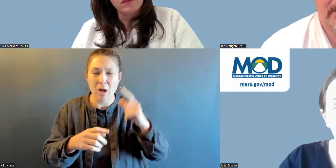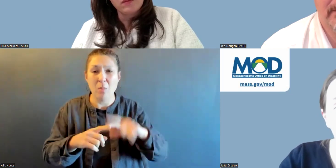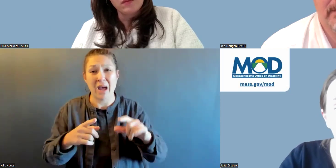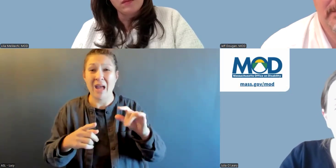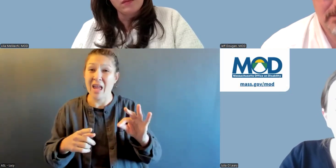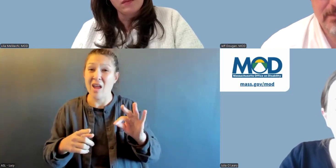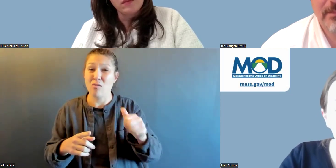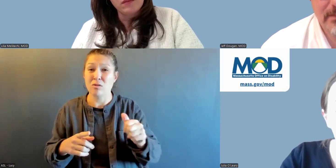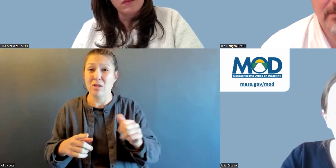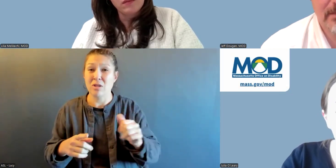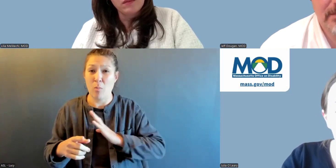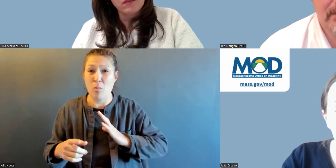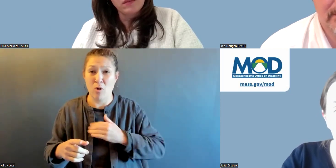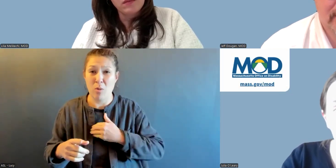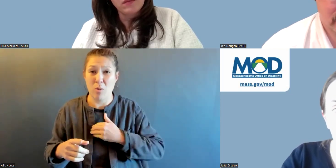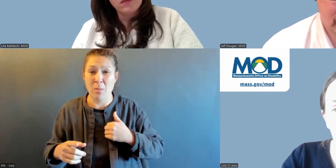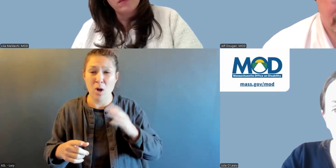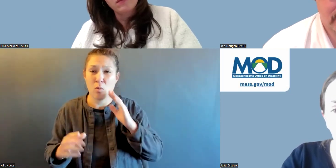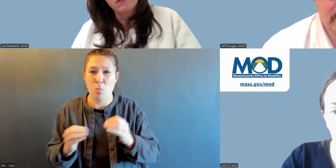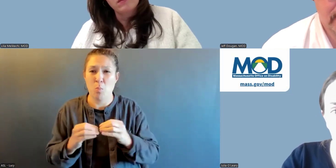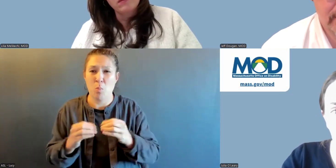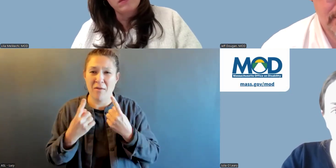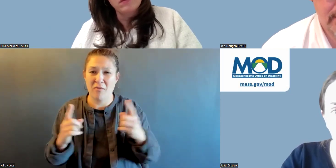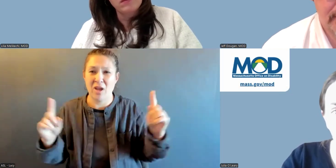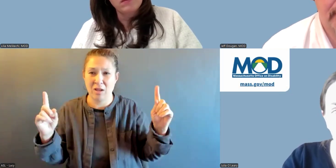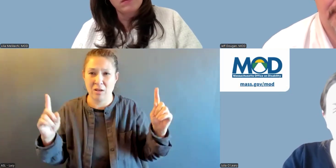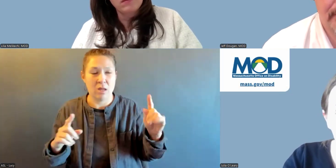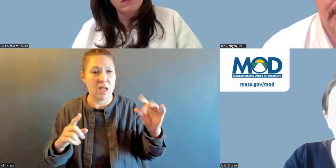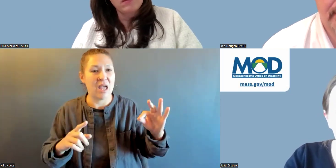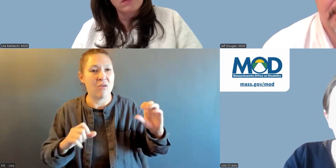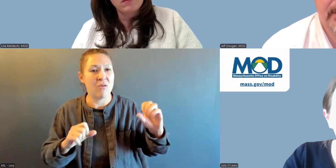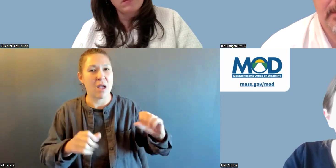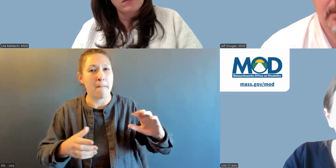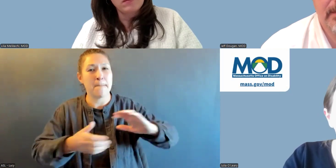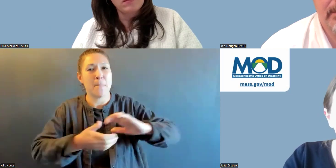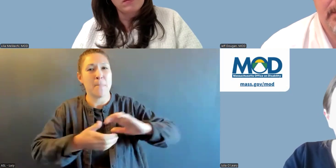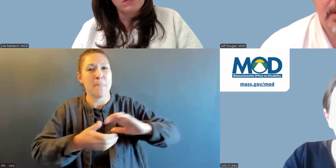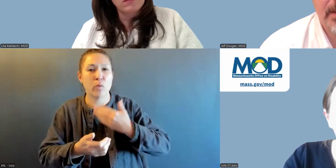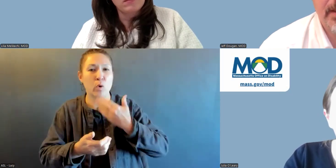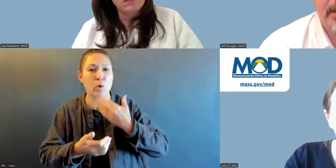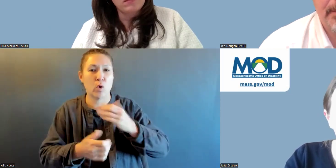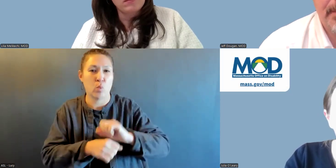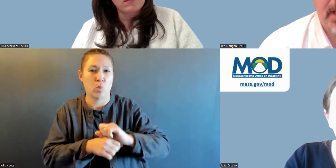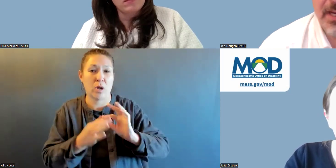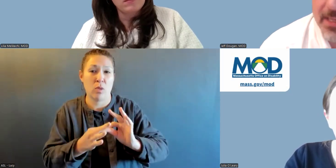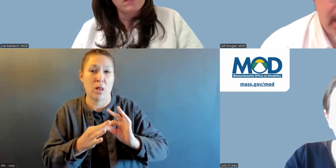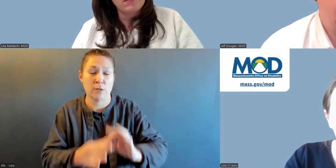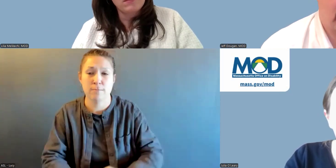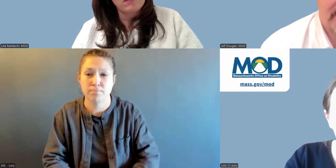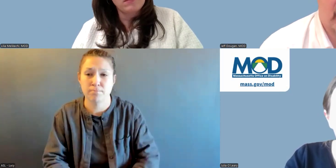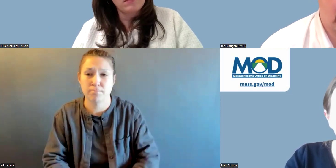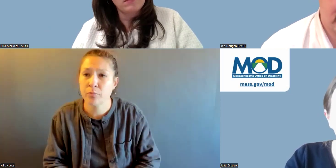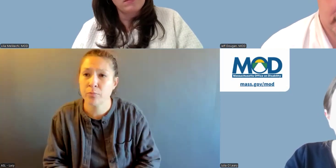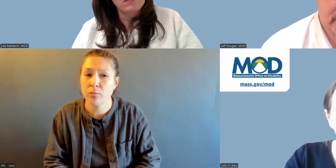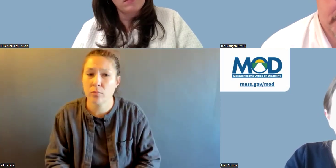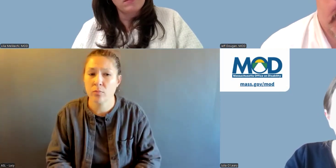partner with them, and develop trust and good working relationships. And again, I will